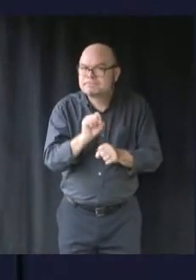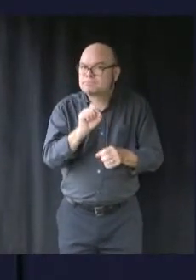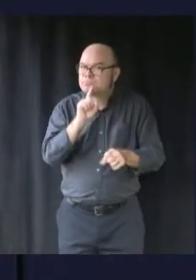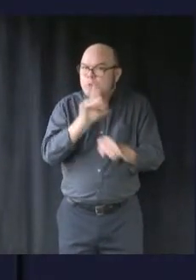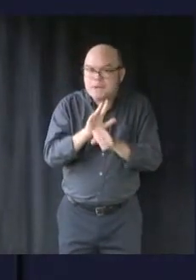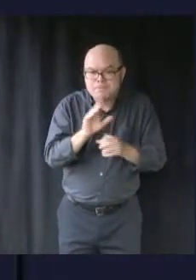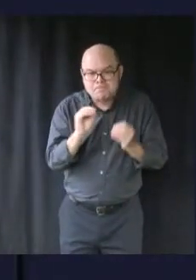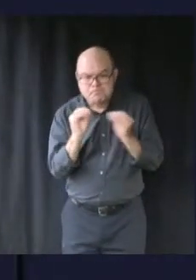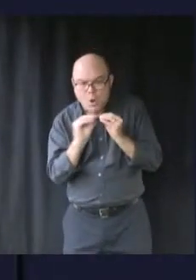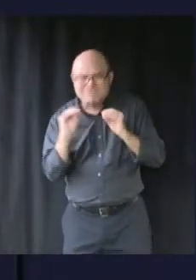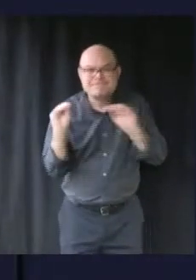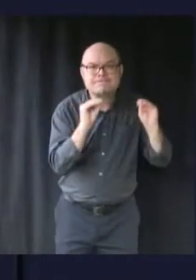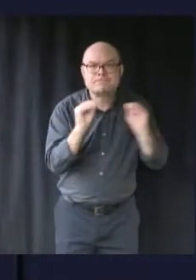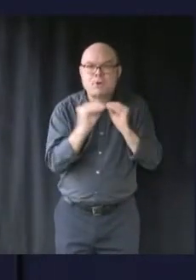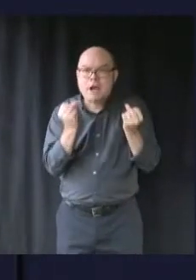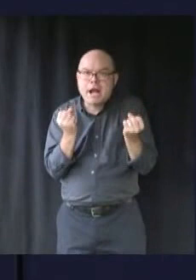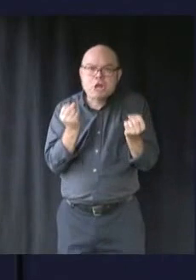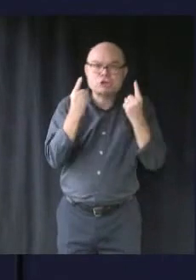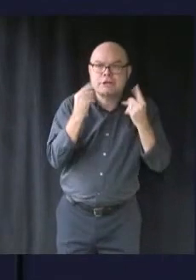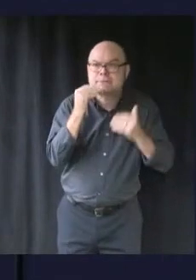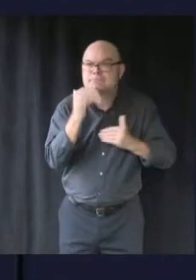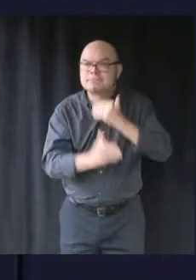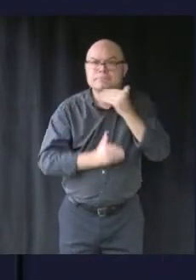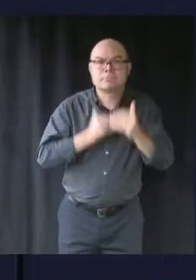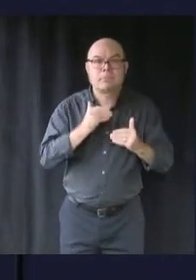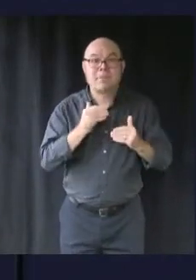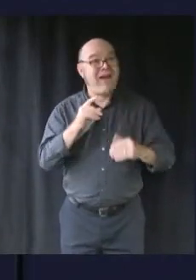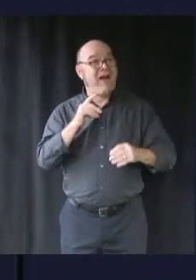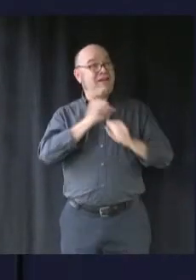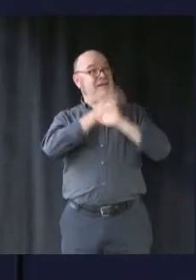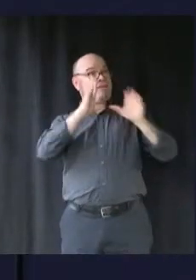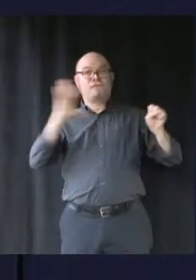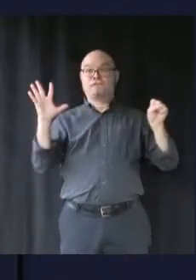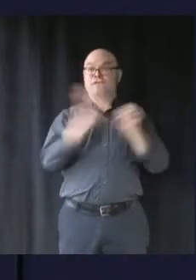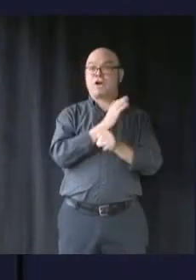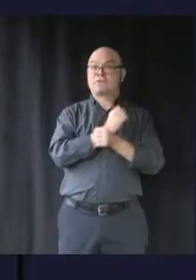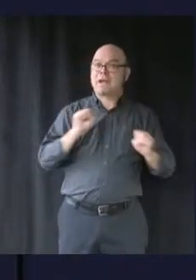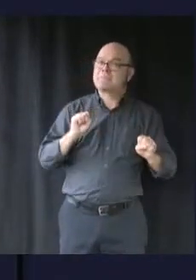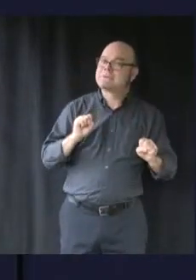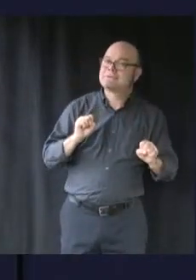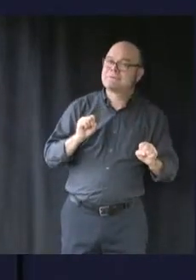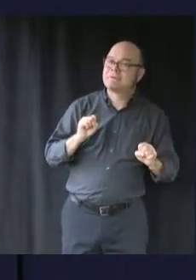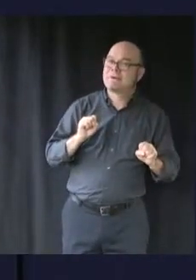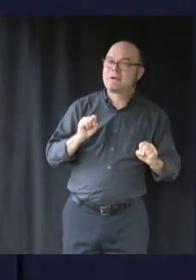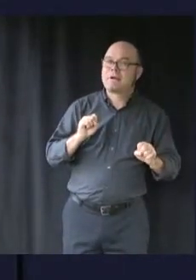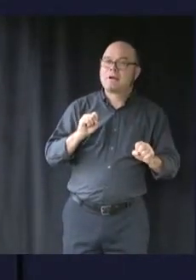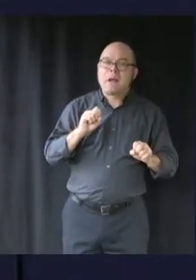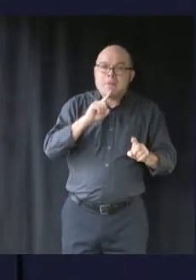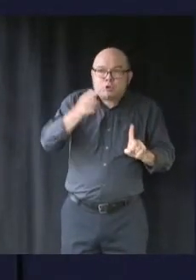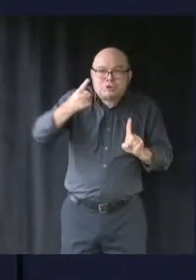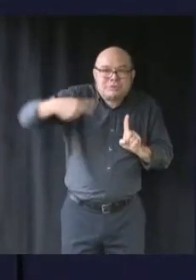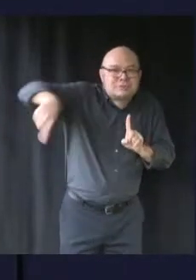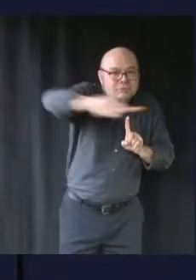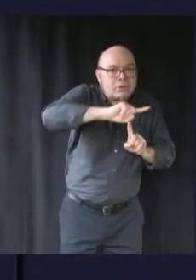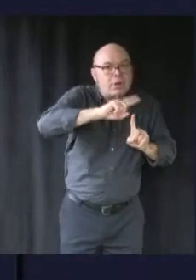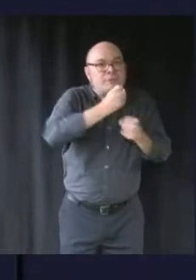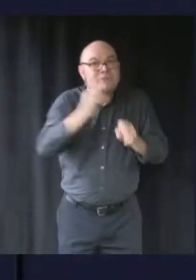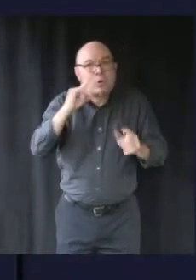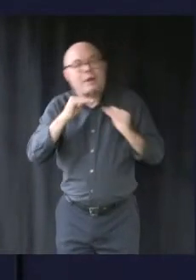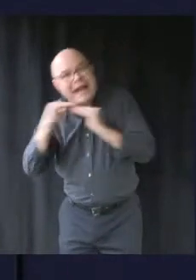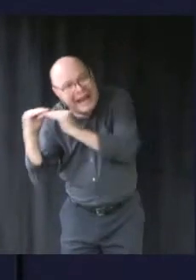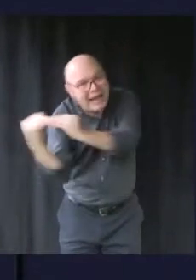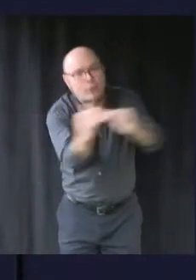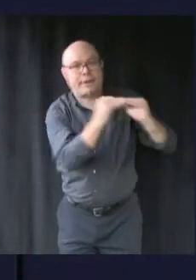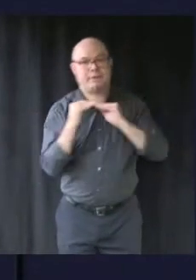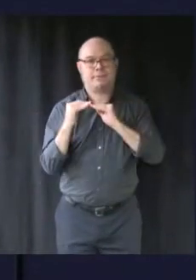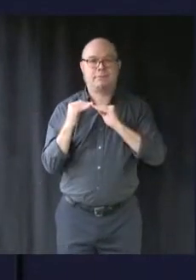the freedom we wish for ourselves without also helping ensure that liberty and justice for everyone. And let's dedicate it